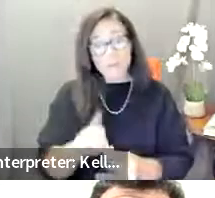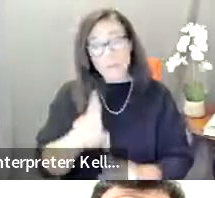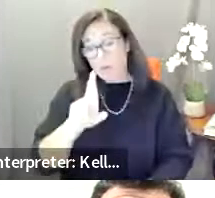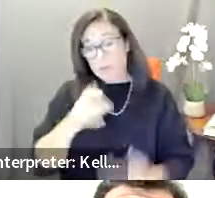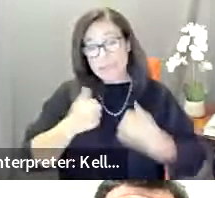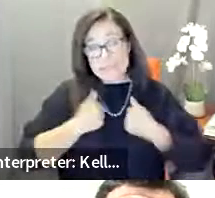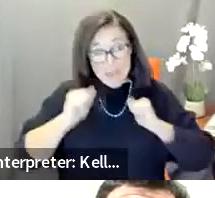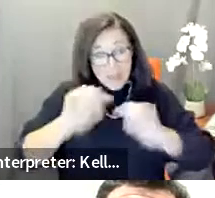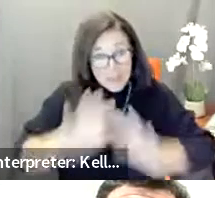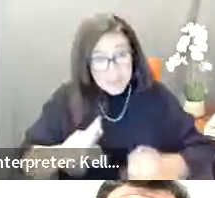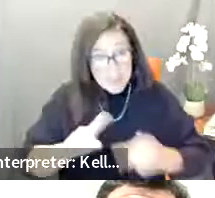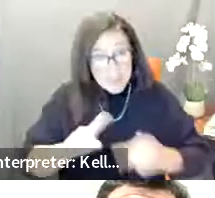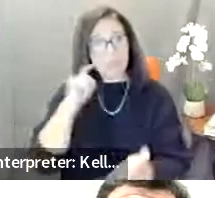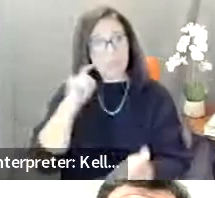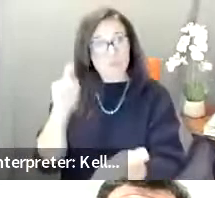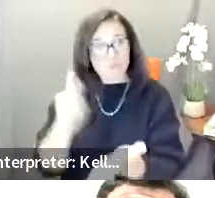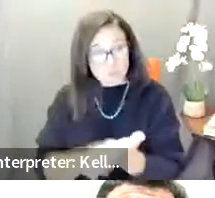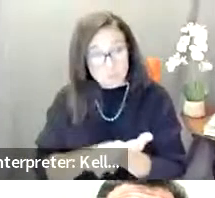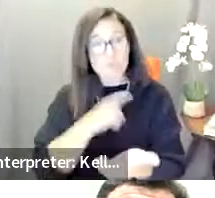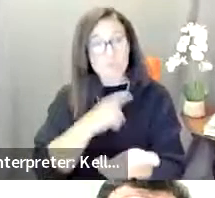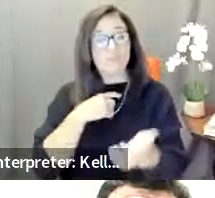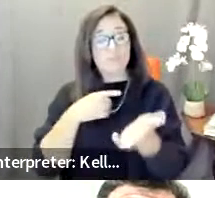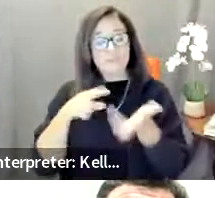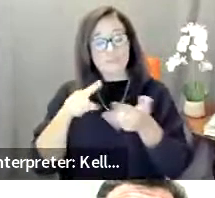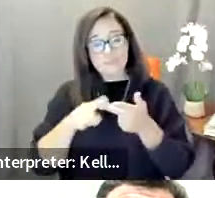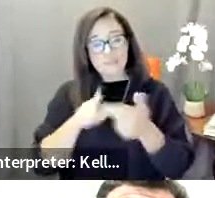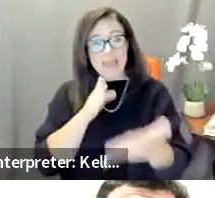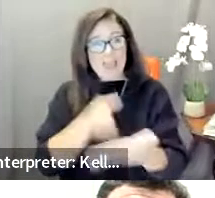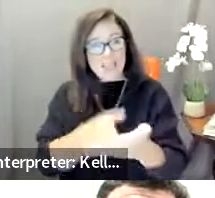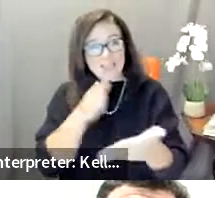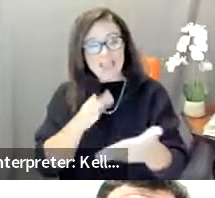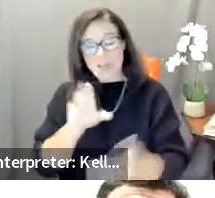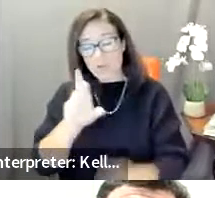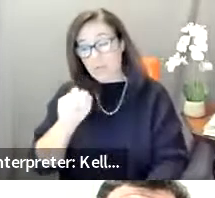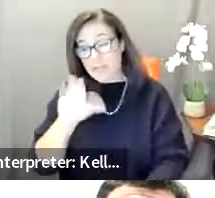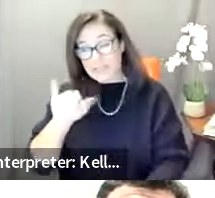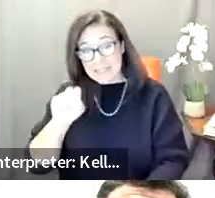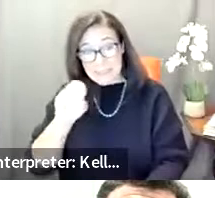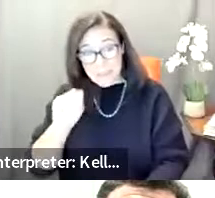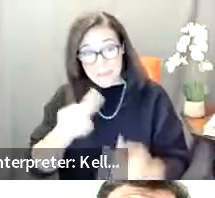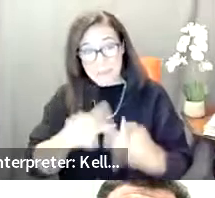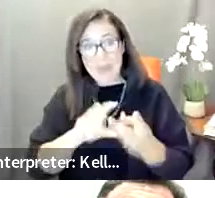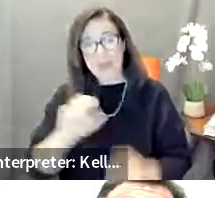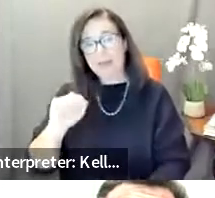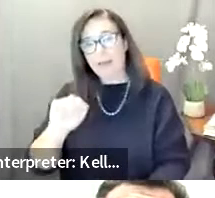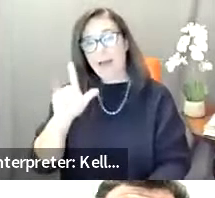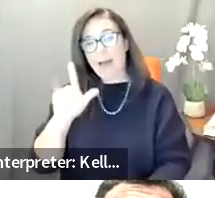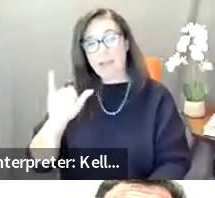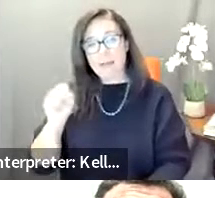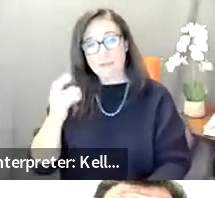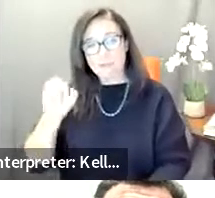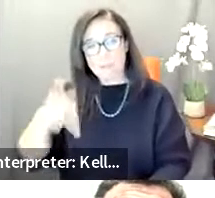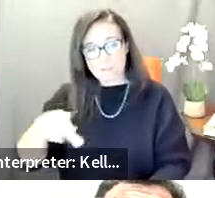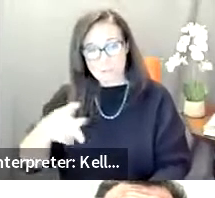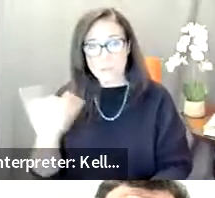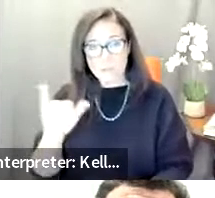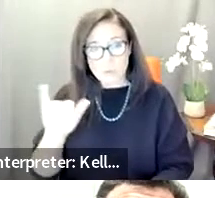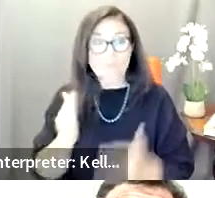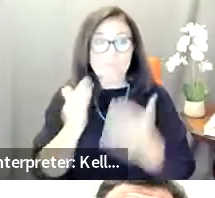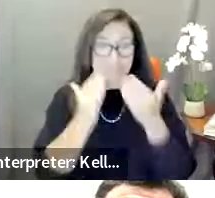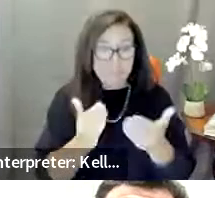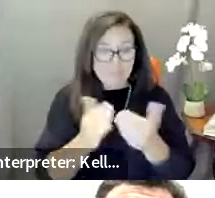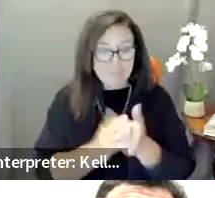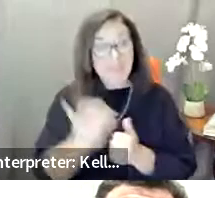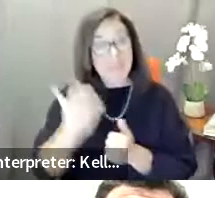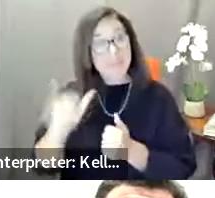reconciliation, decolonization, anti-racism, and allyship. Thank you so much. The virtual part of that land acknowledgement